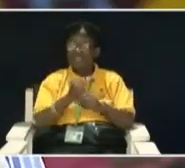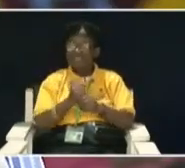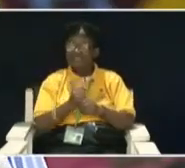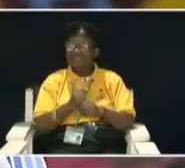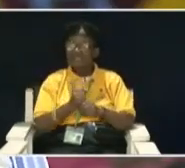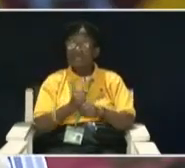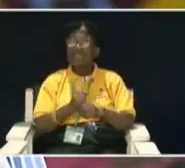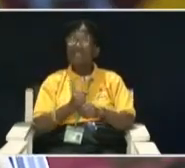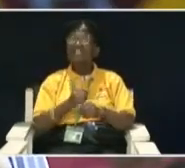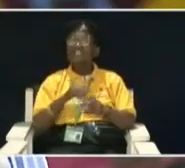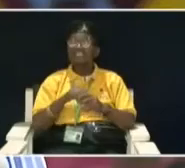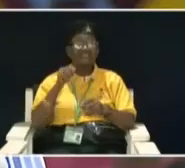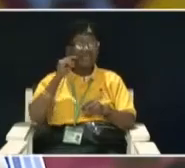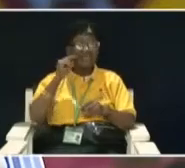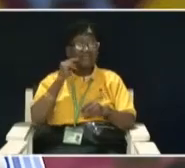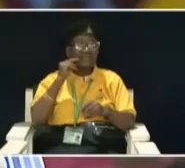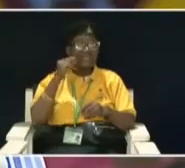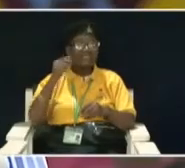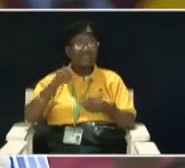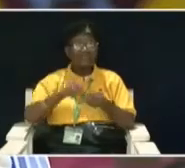was less than 4,000?